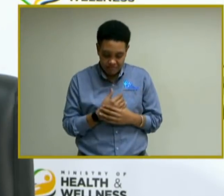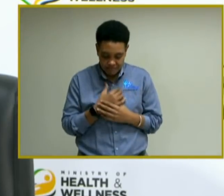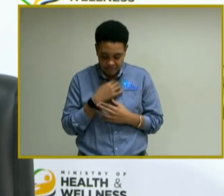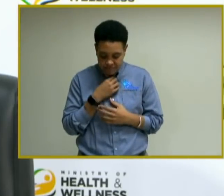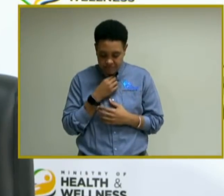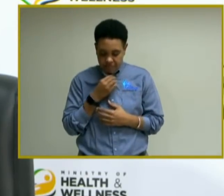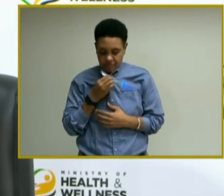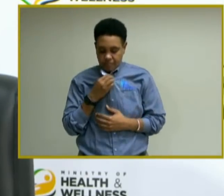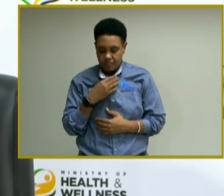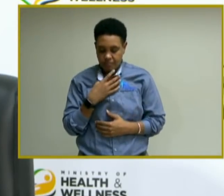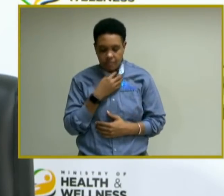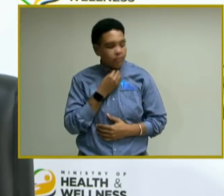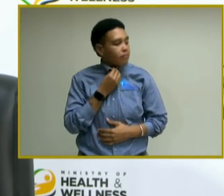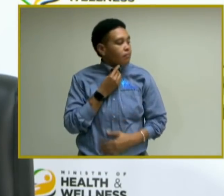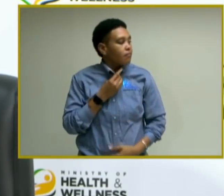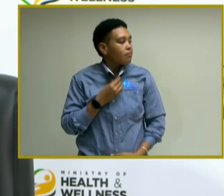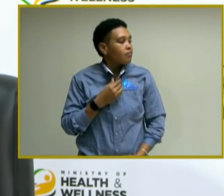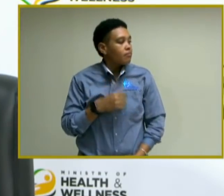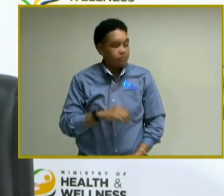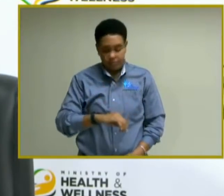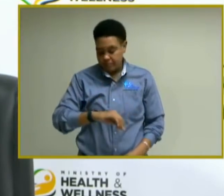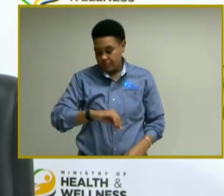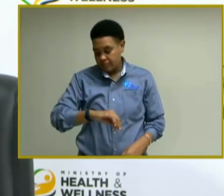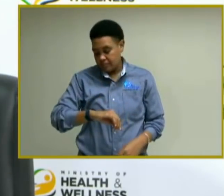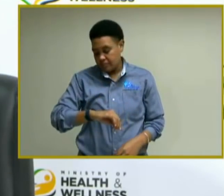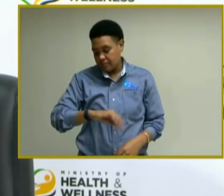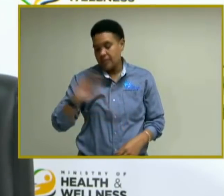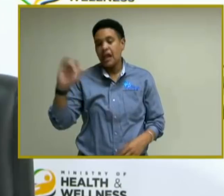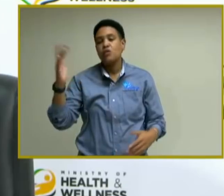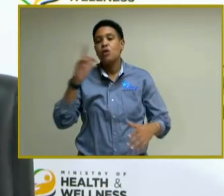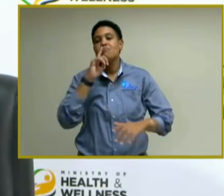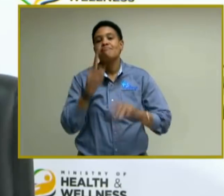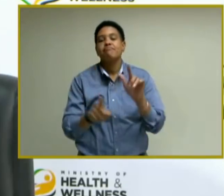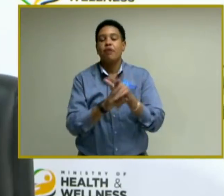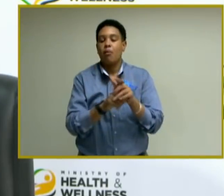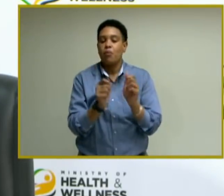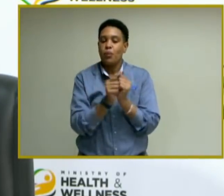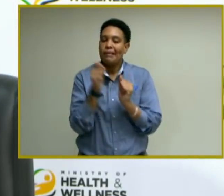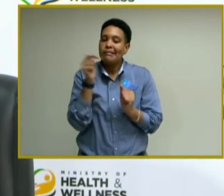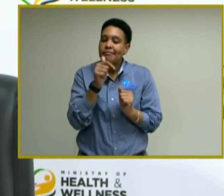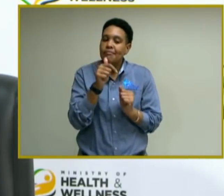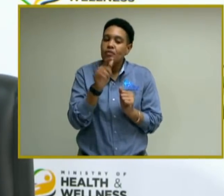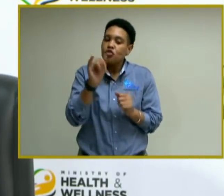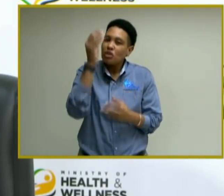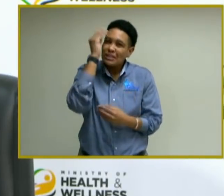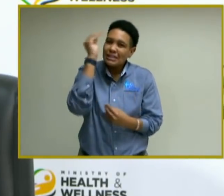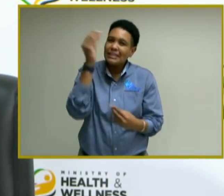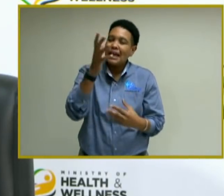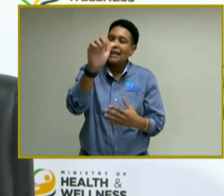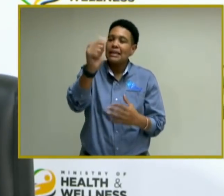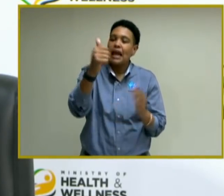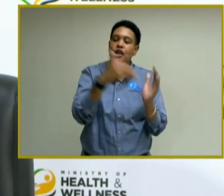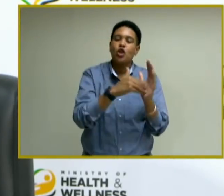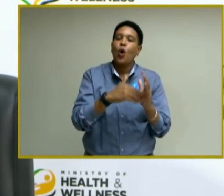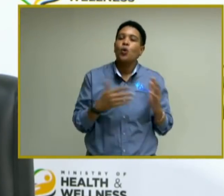is what we came up with. We're just to say that the 10,000